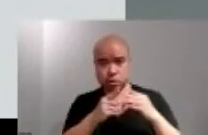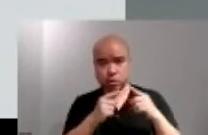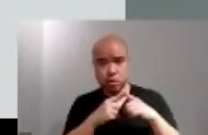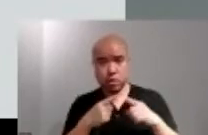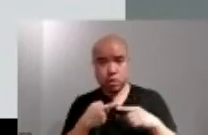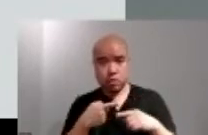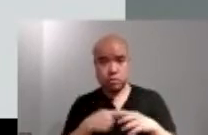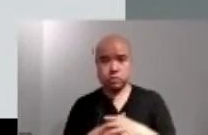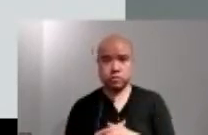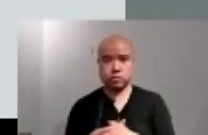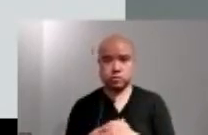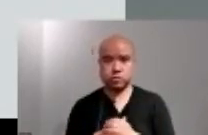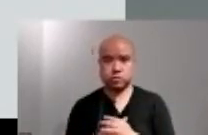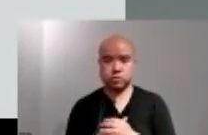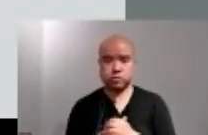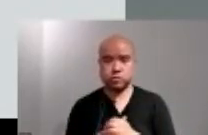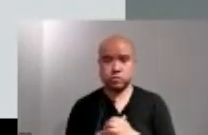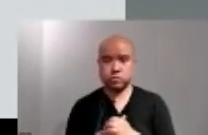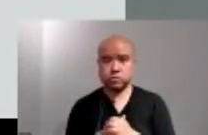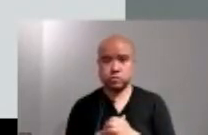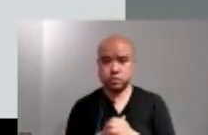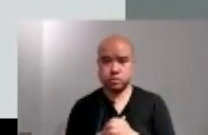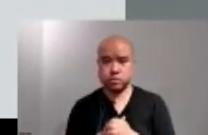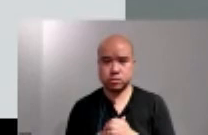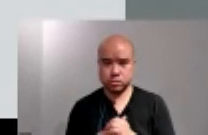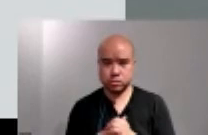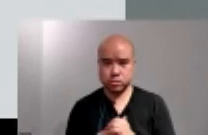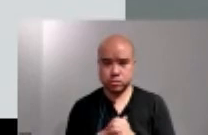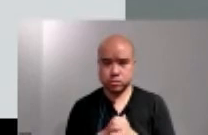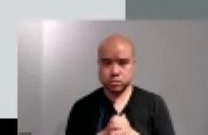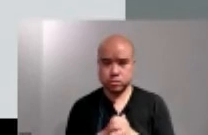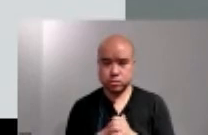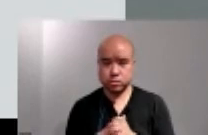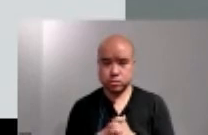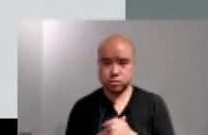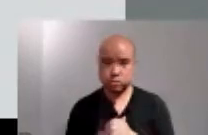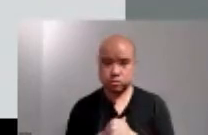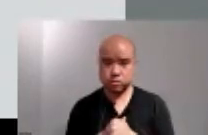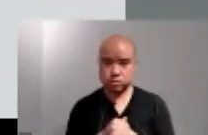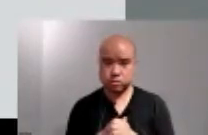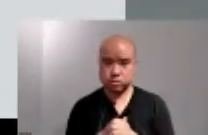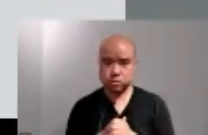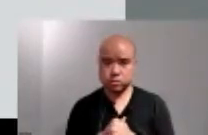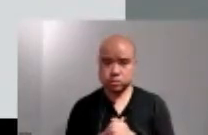diverse characteristics are needed for a young entrepreneur, three key characteristics are health,